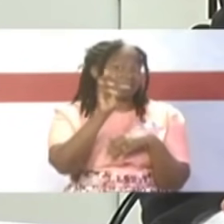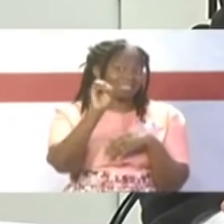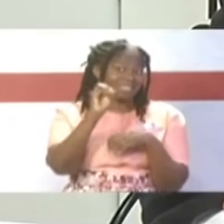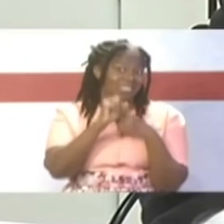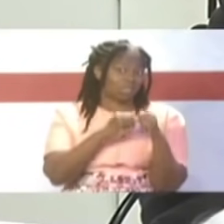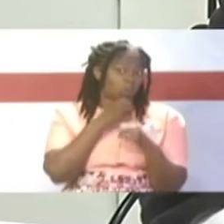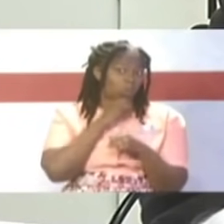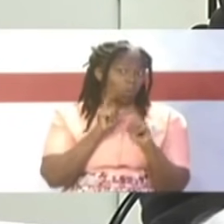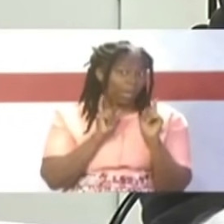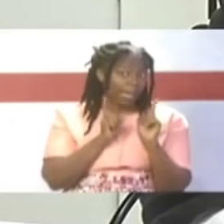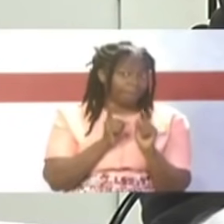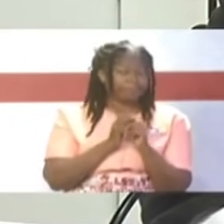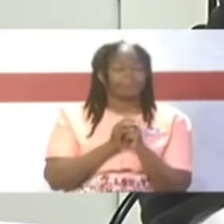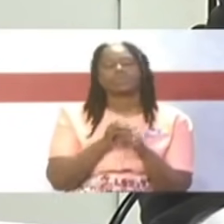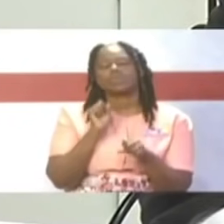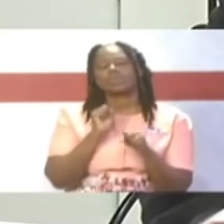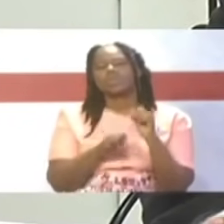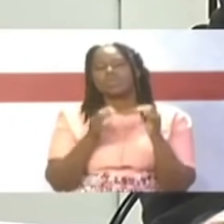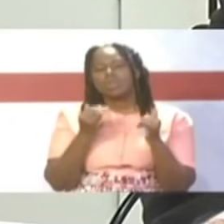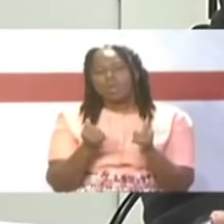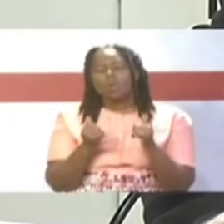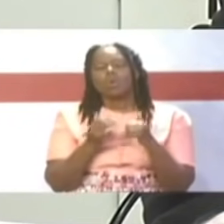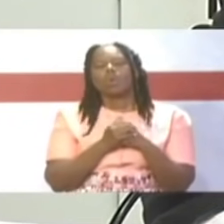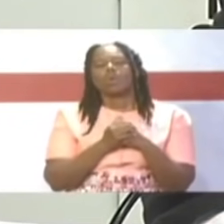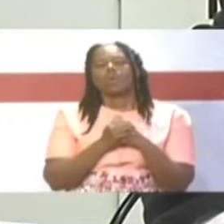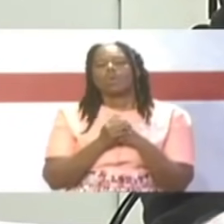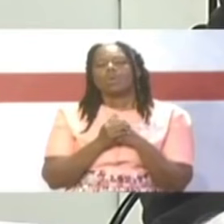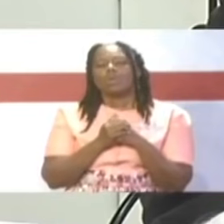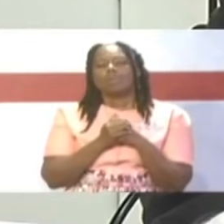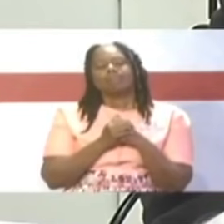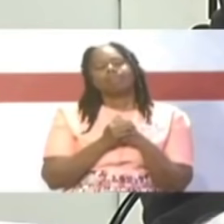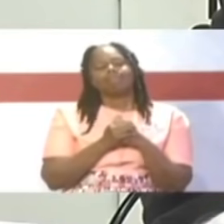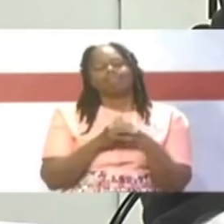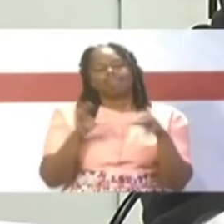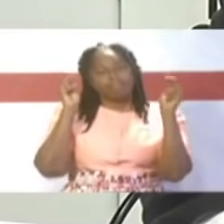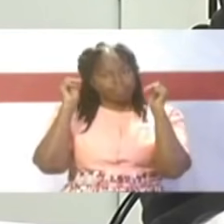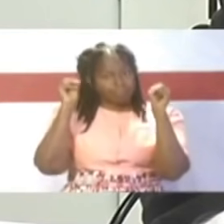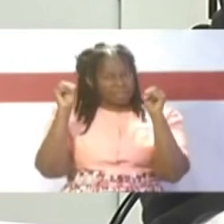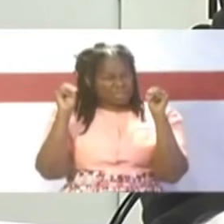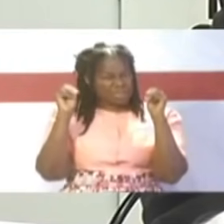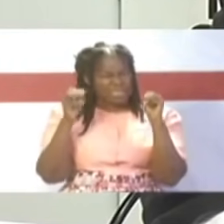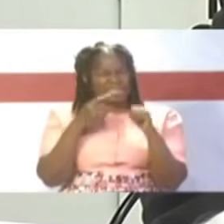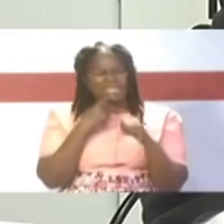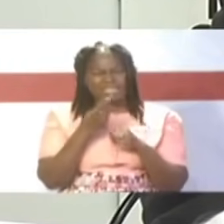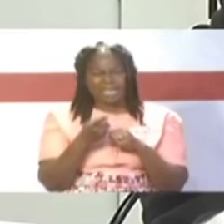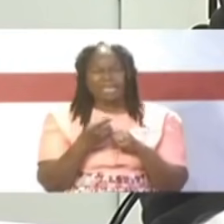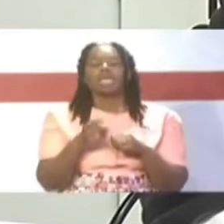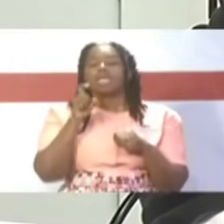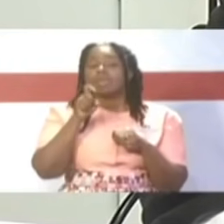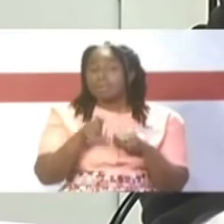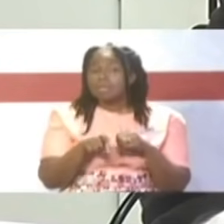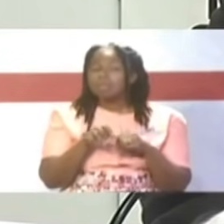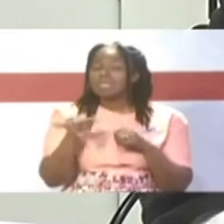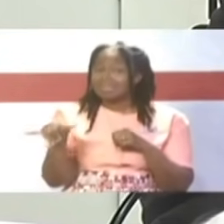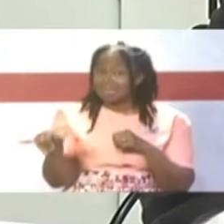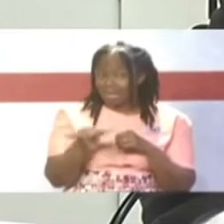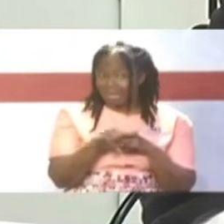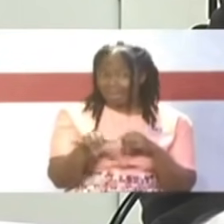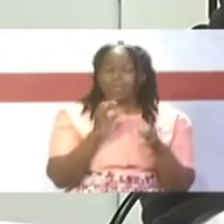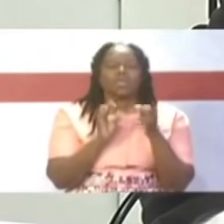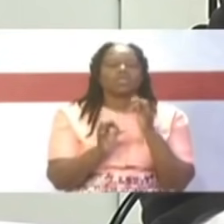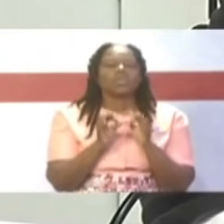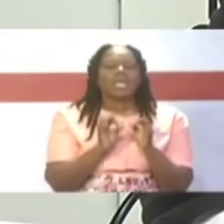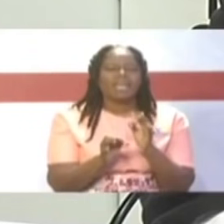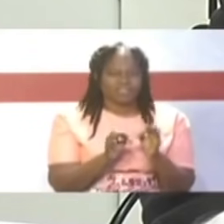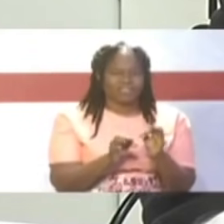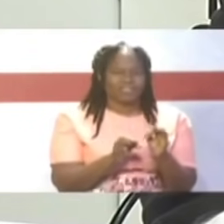of clarity that Minister alluded to, in the first instance, we had said that it will be like for like. For example, if you have Sinopharm, you